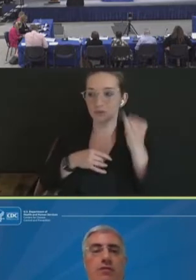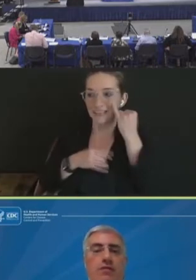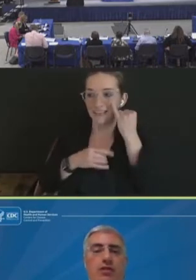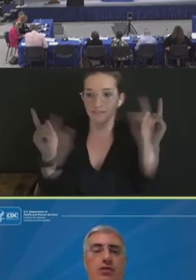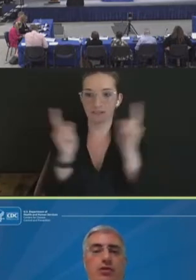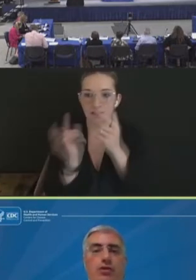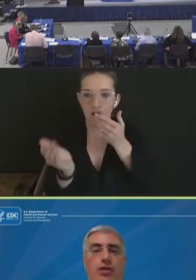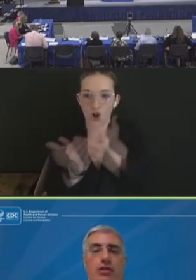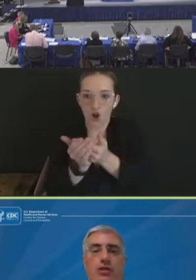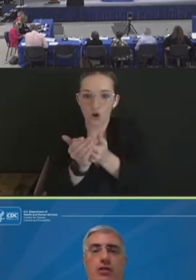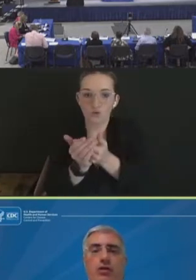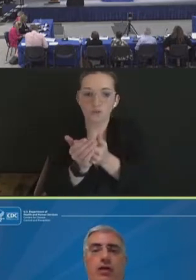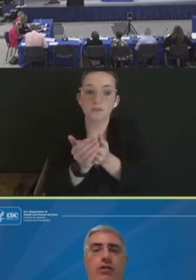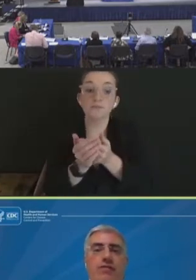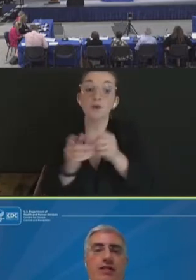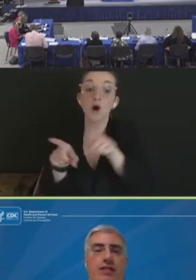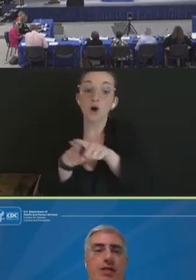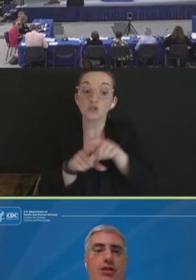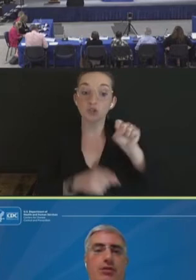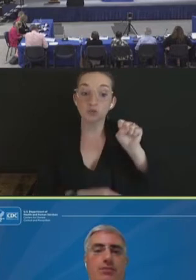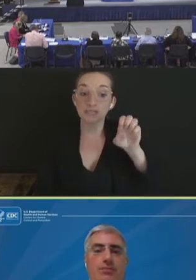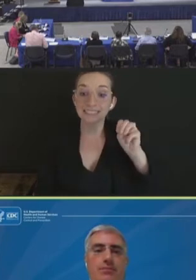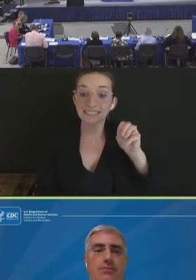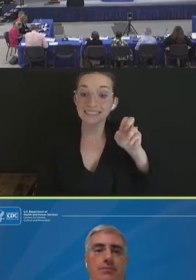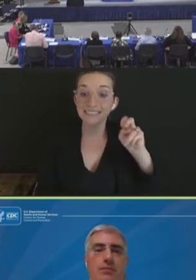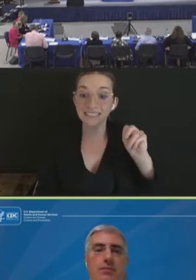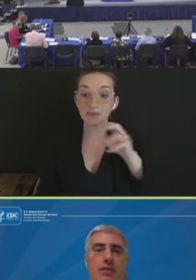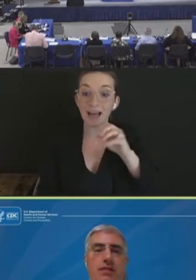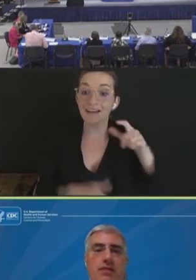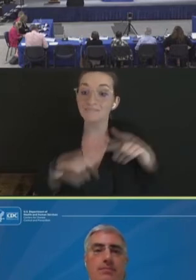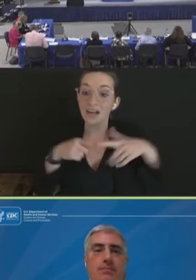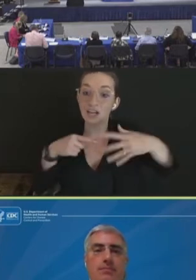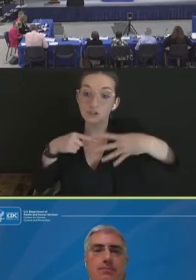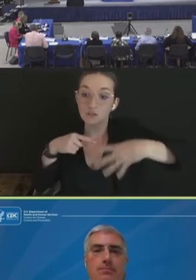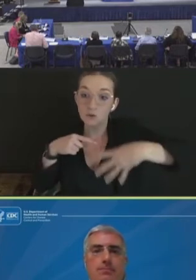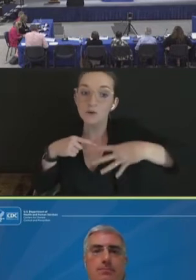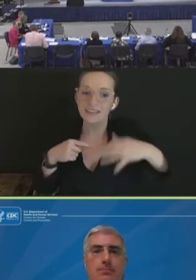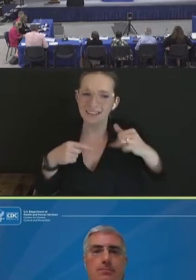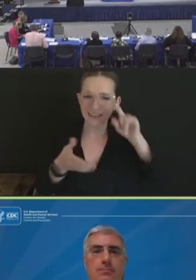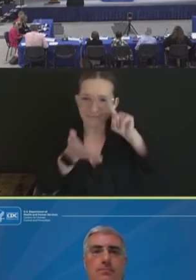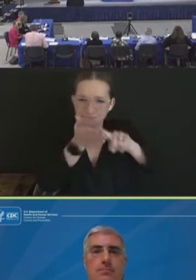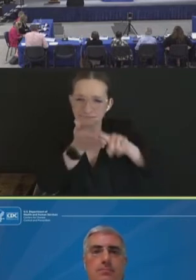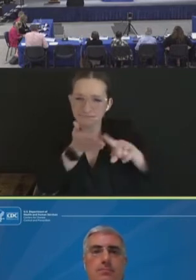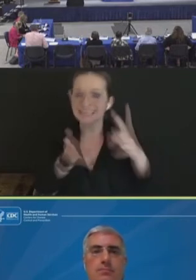or vaginal secretions, are currently under investigation. Next slide.